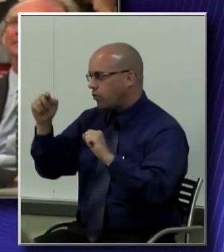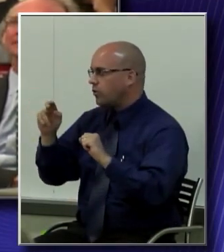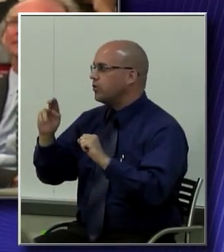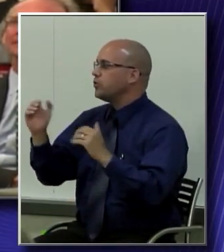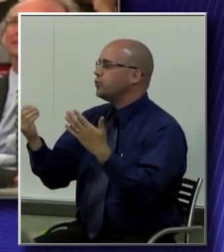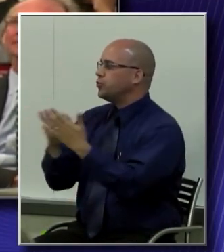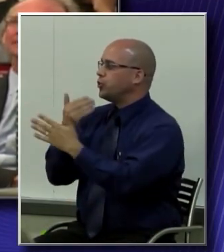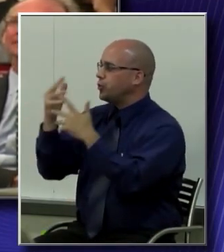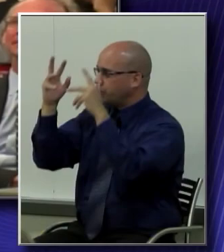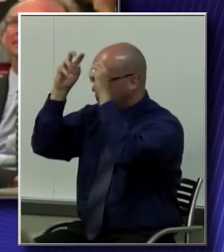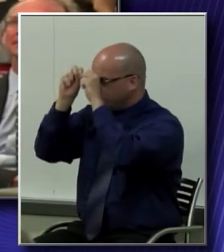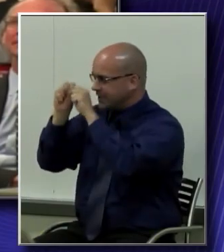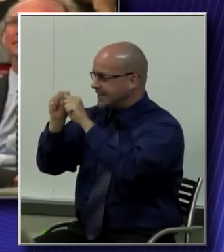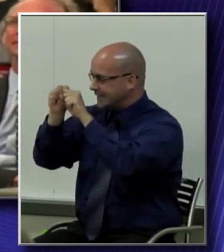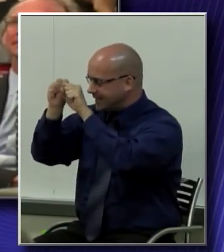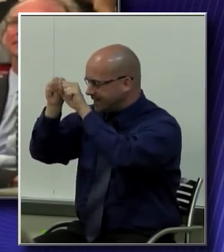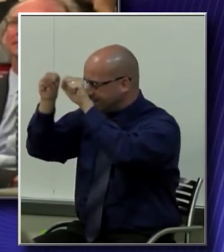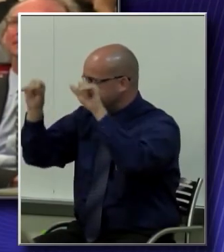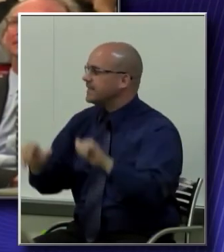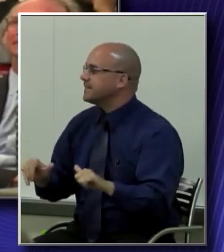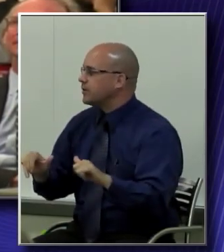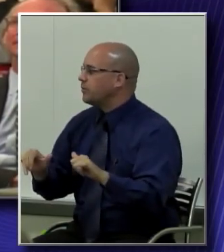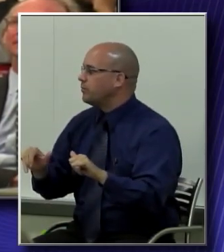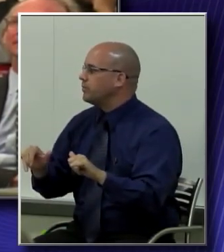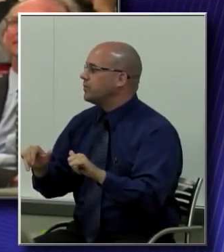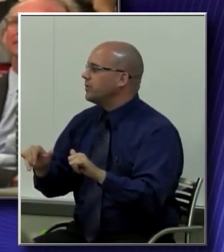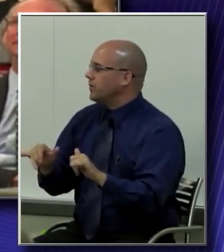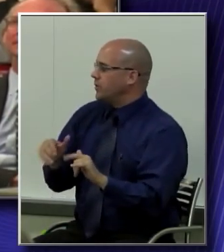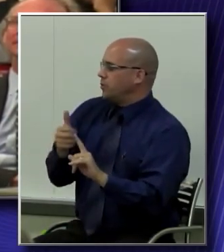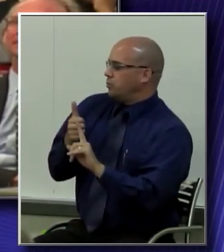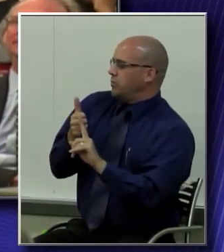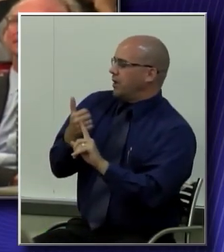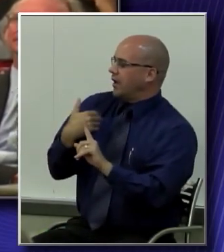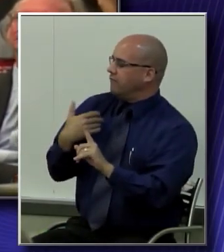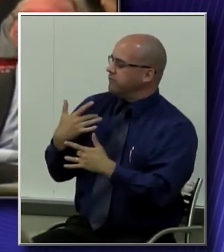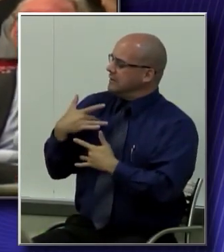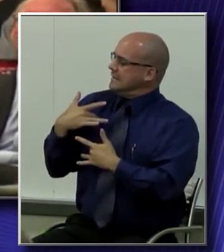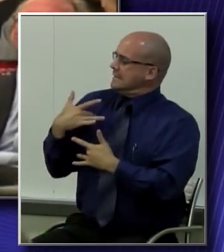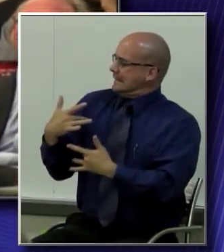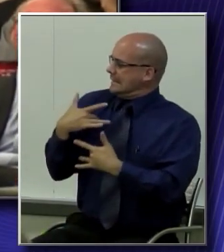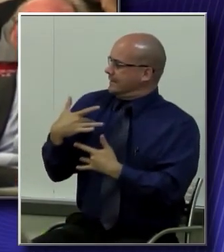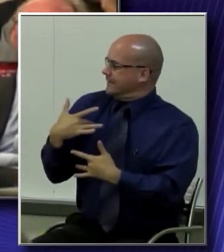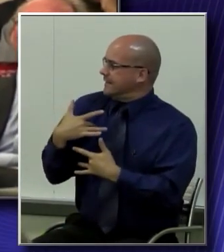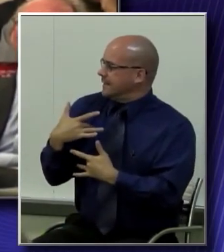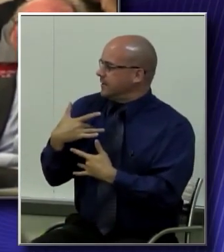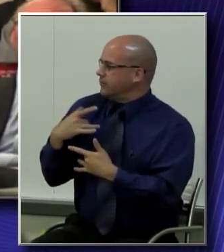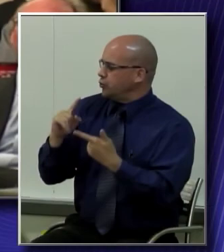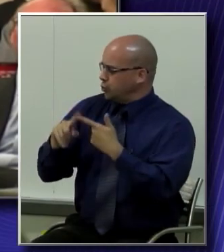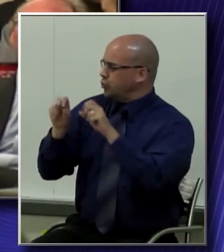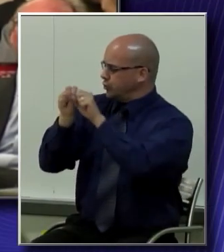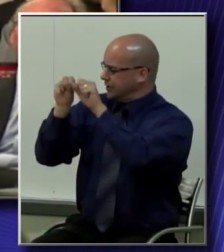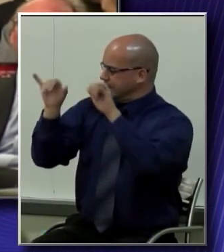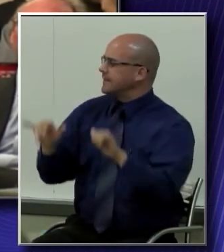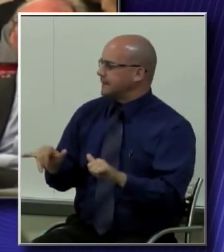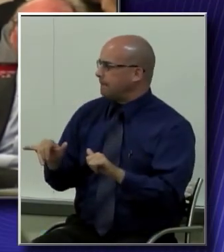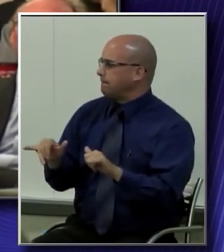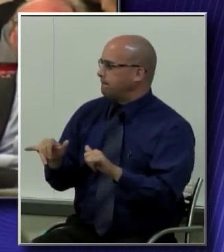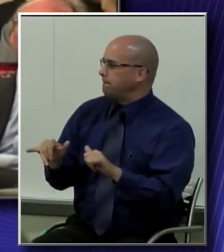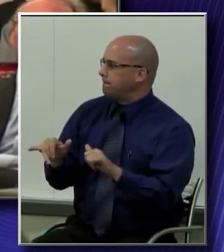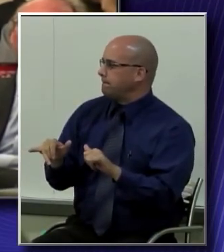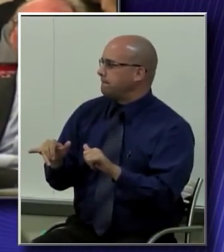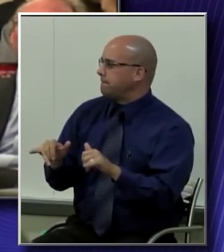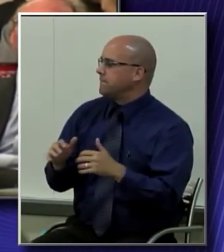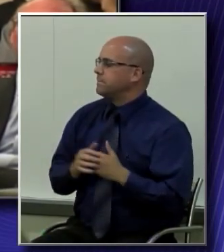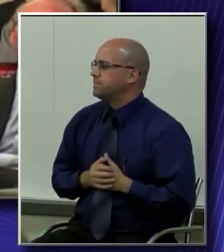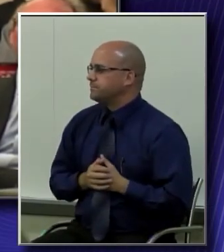think would bring a certain kind of sensitivity to the system. Now, you